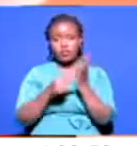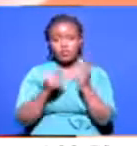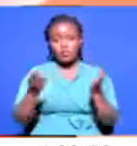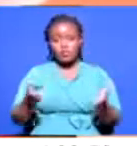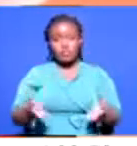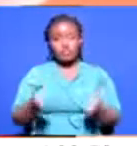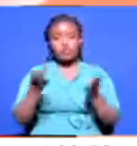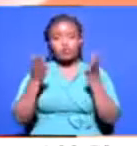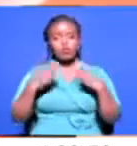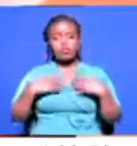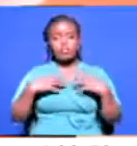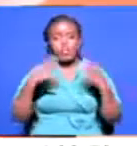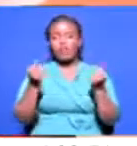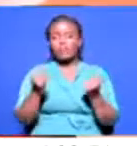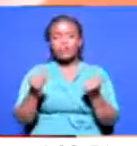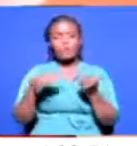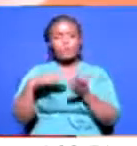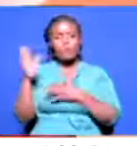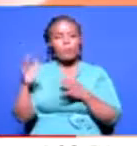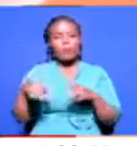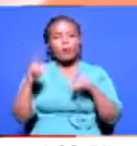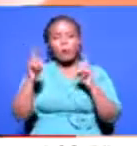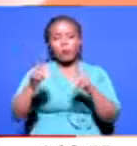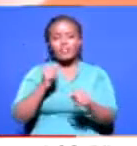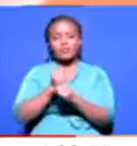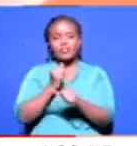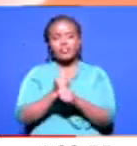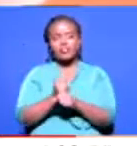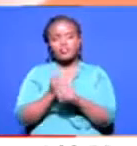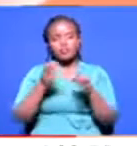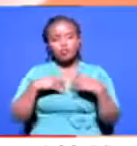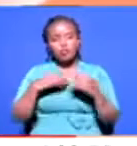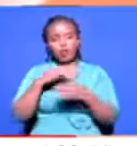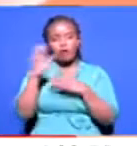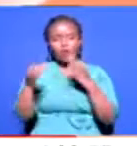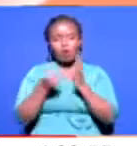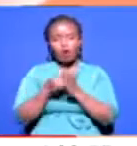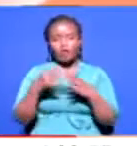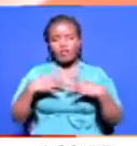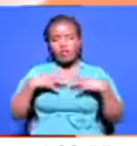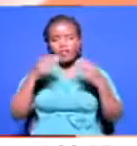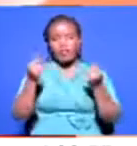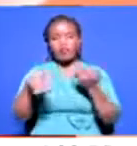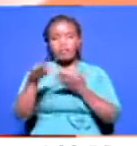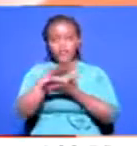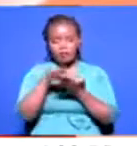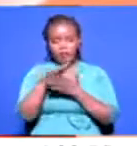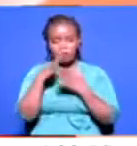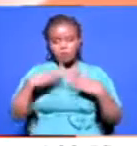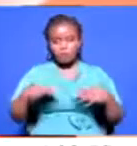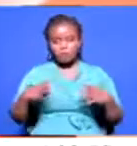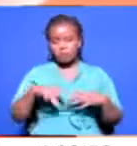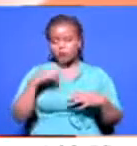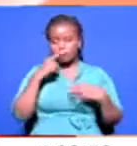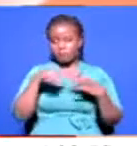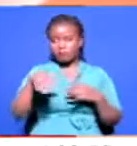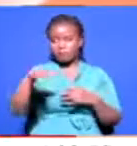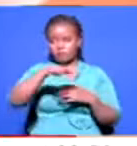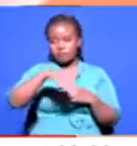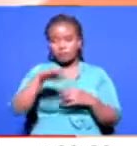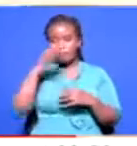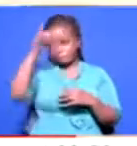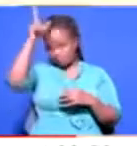coverage, more needs to be done to avail health coverage in those in the informal sector and remote areas.